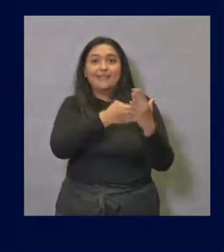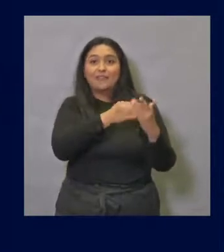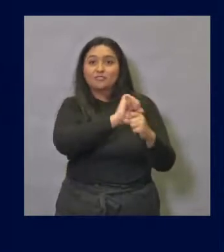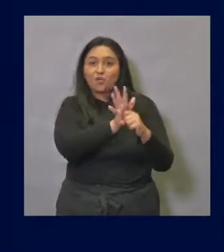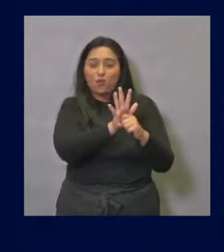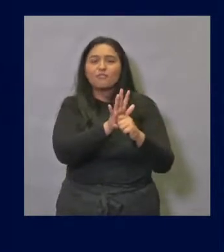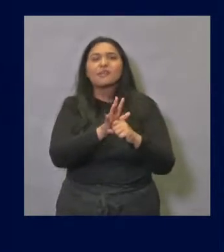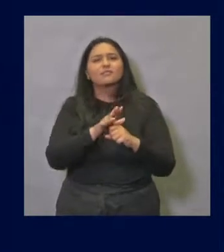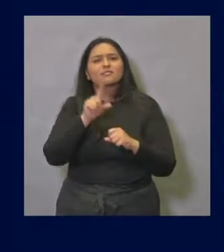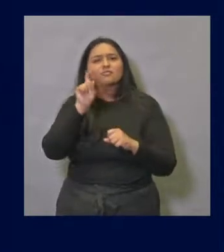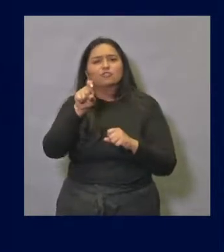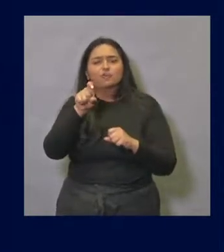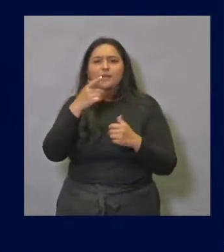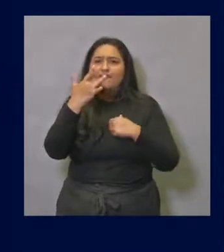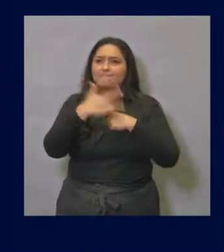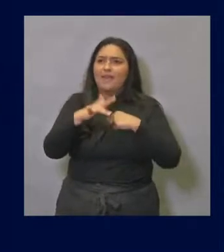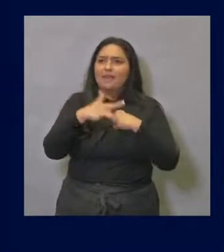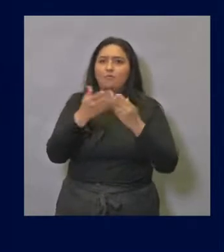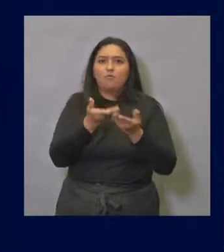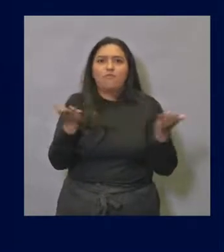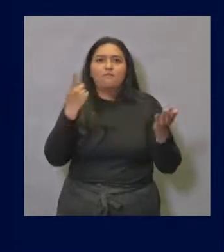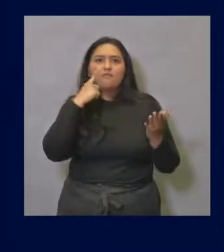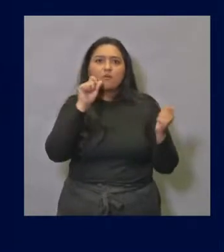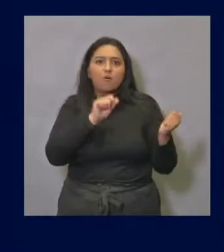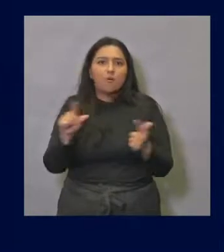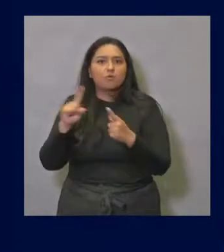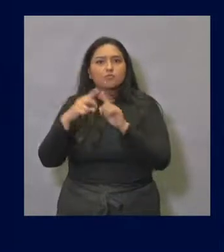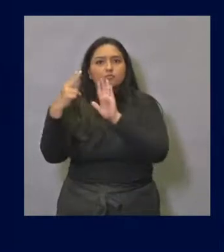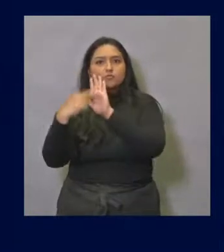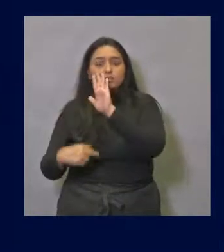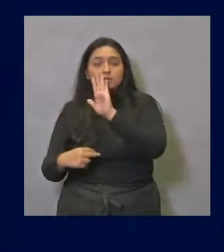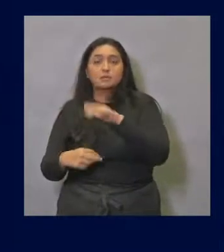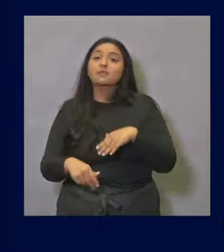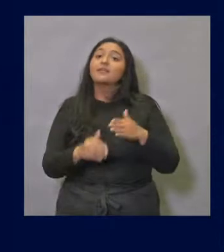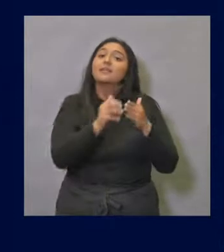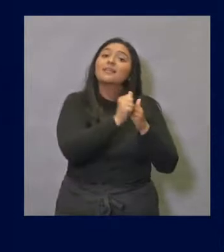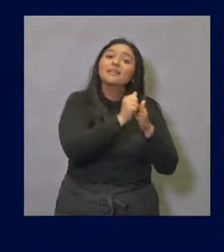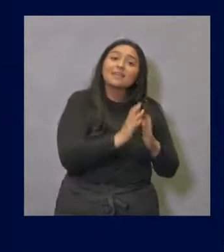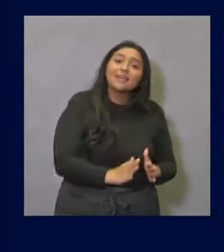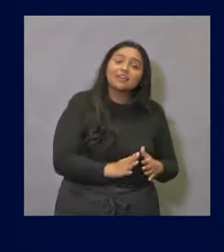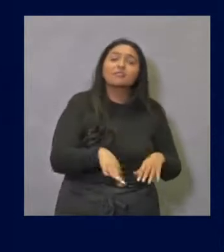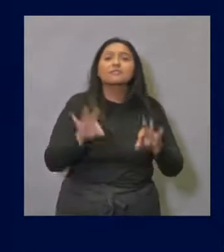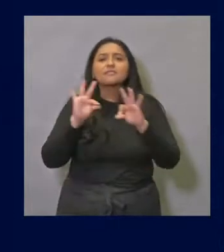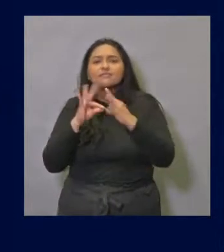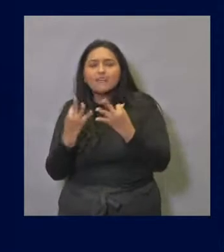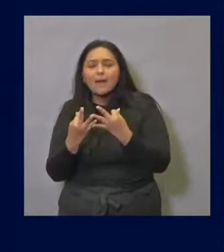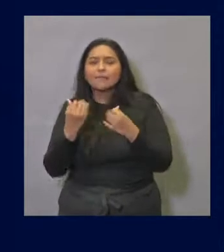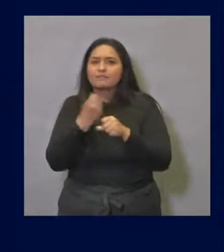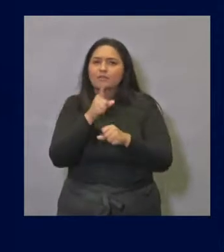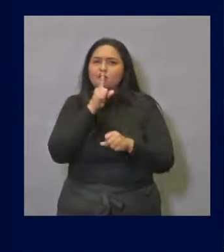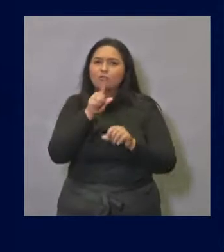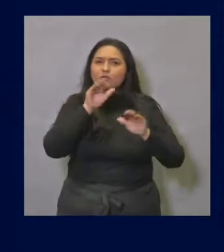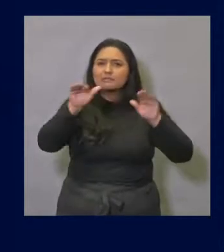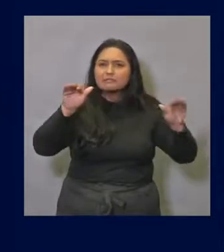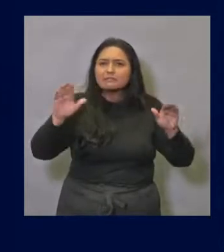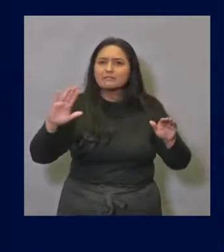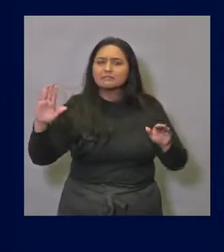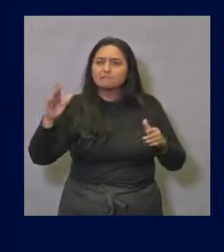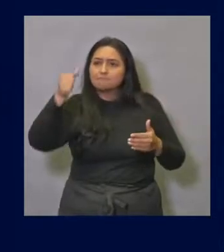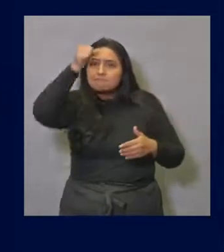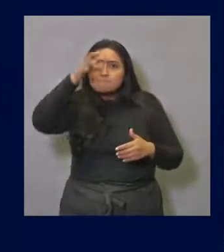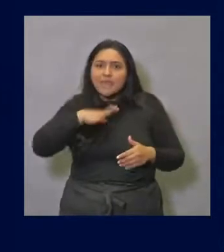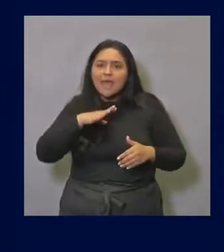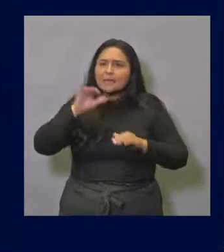be widely available. And leaders and families can help make sure that the men in their communities know how important they